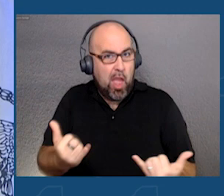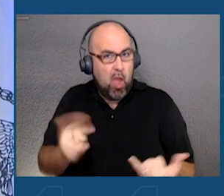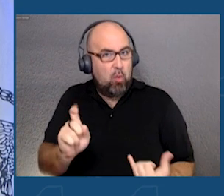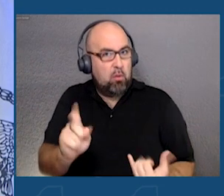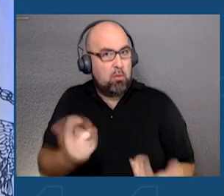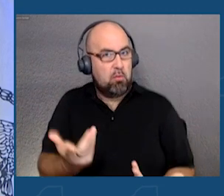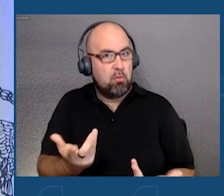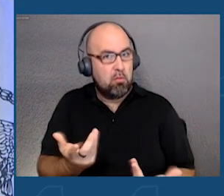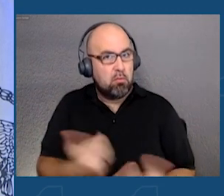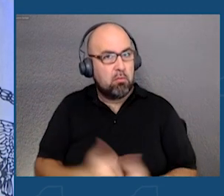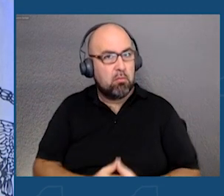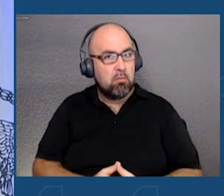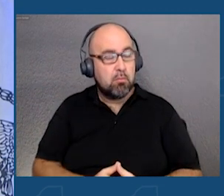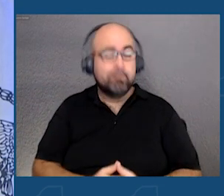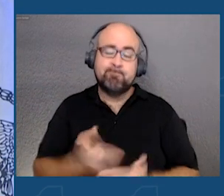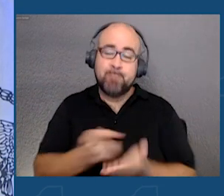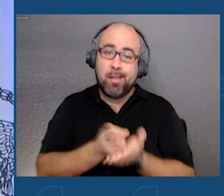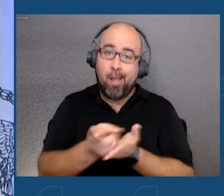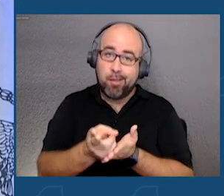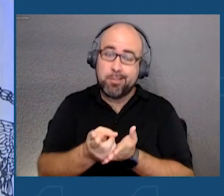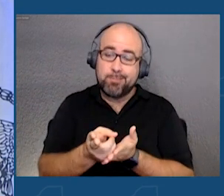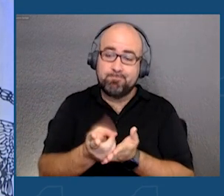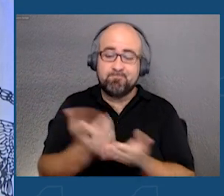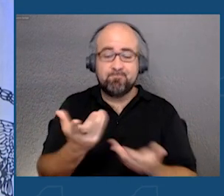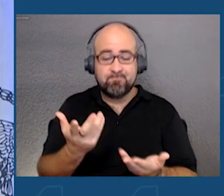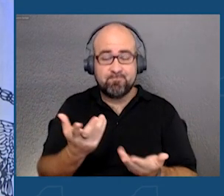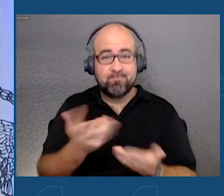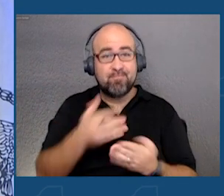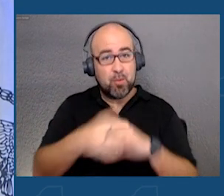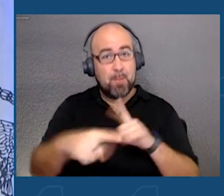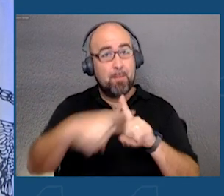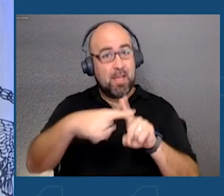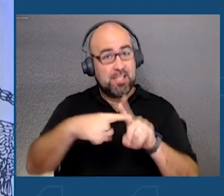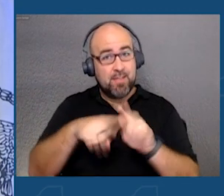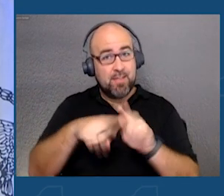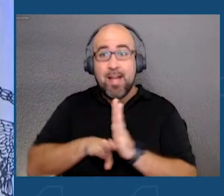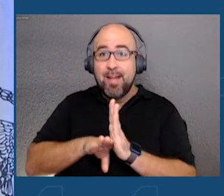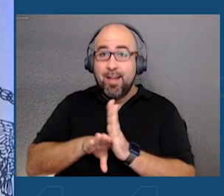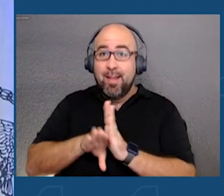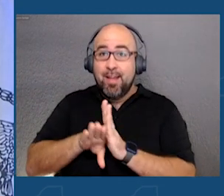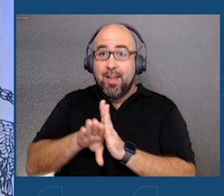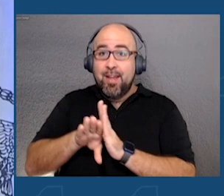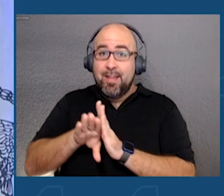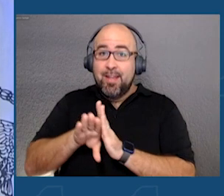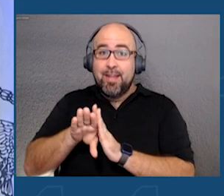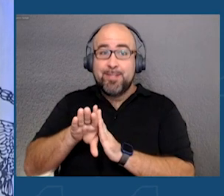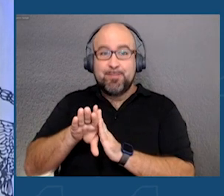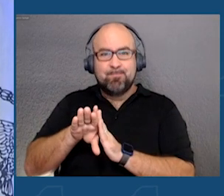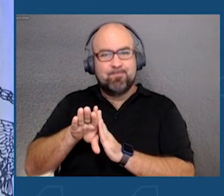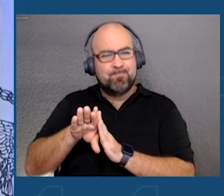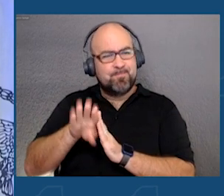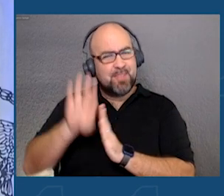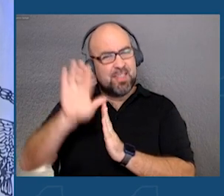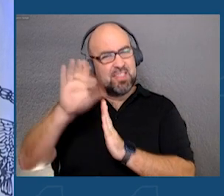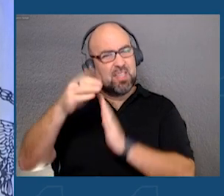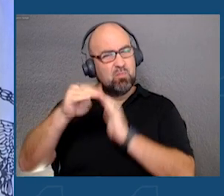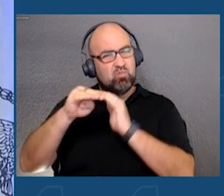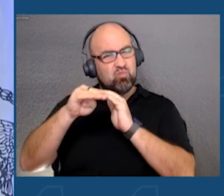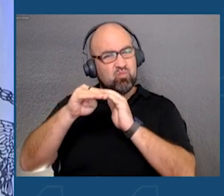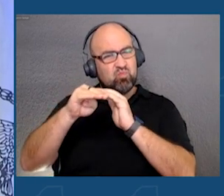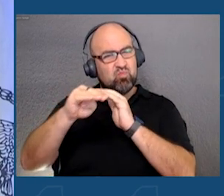honest. After some positive trends for a while, we seem to have plateaued. You think